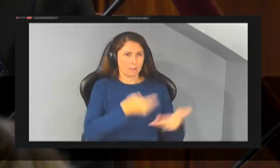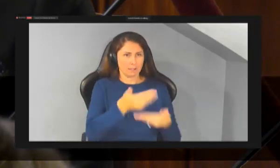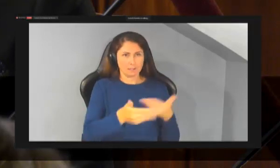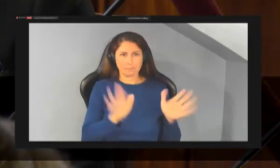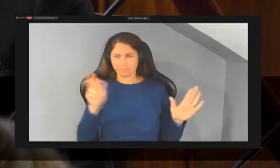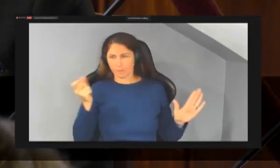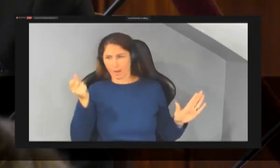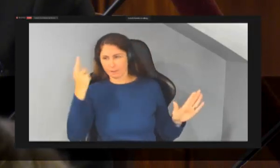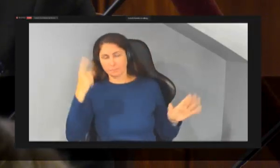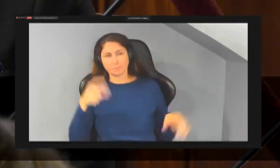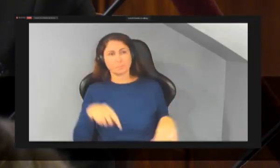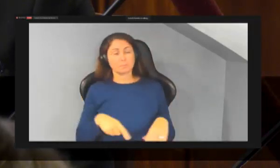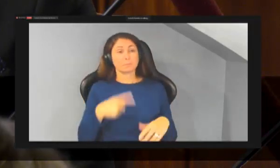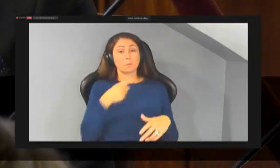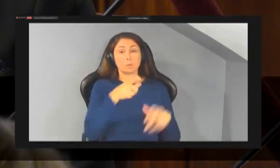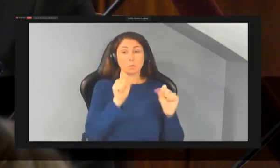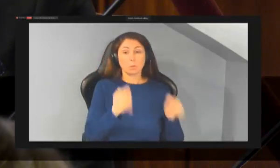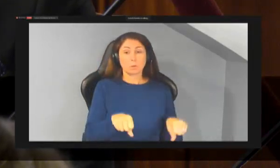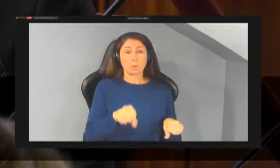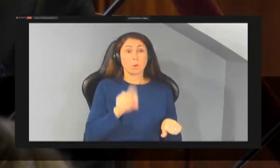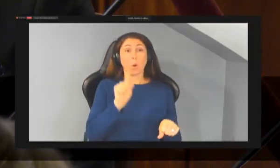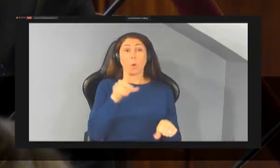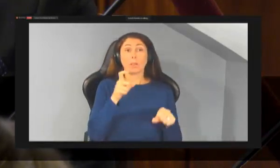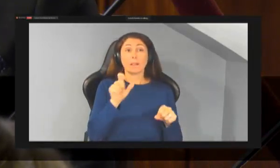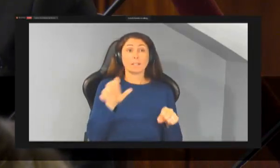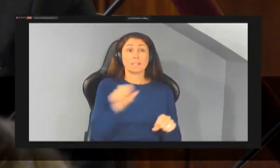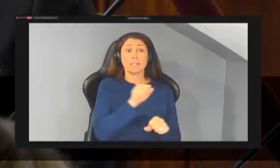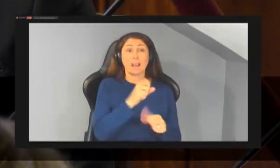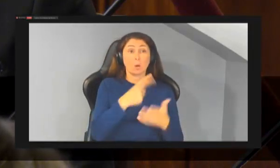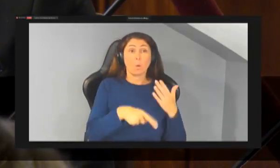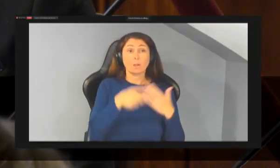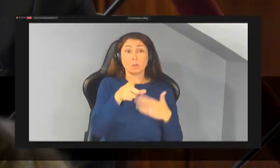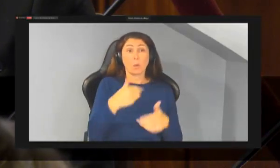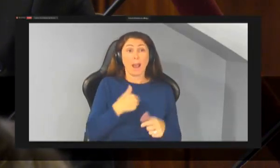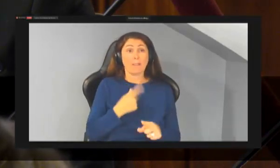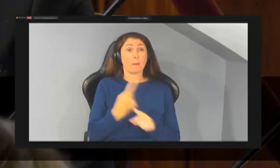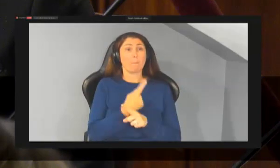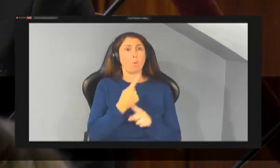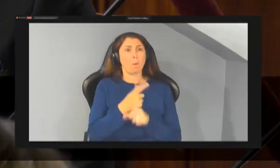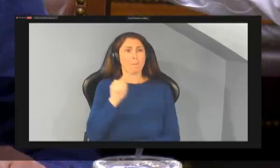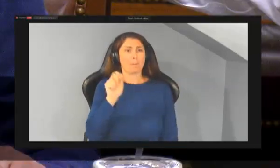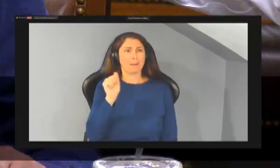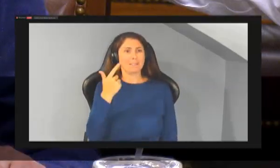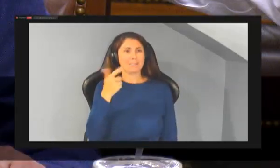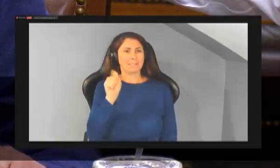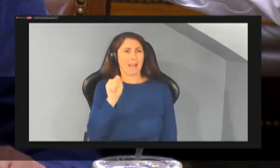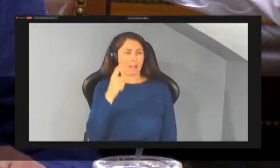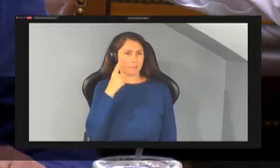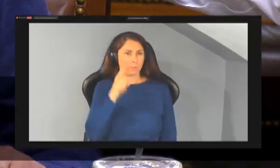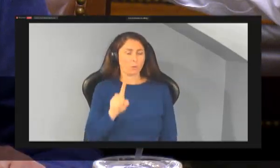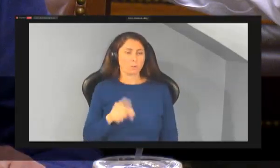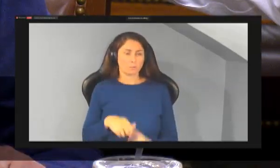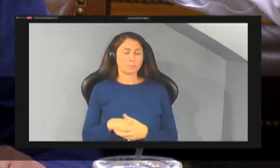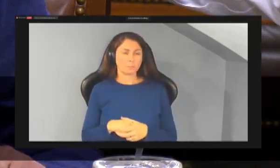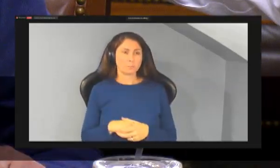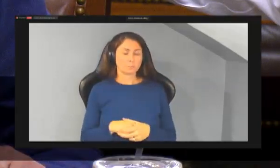You're able to take only what you have appropriate tags for. Of course, yeah. Right.